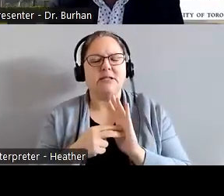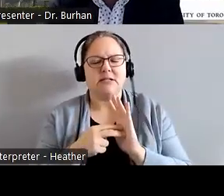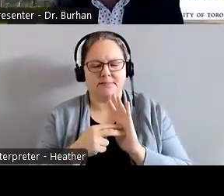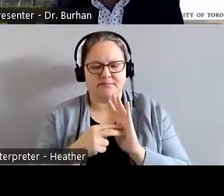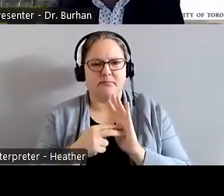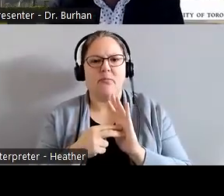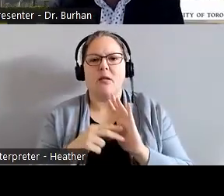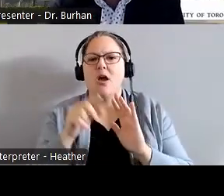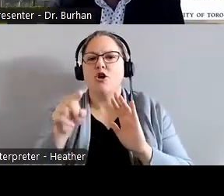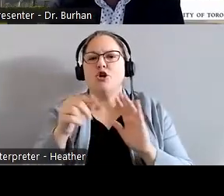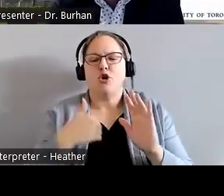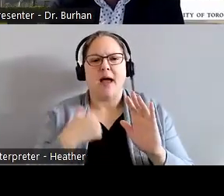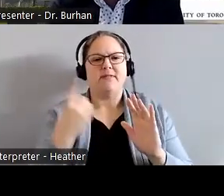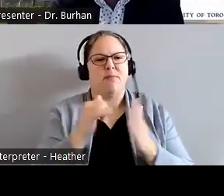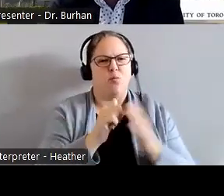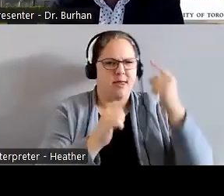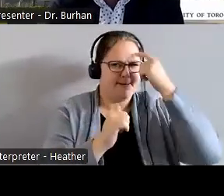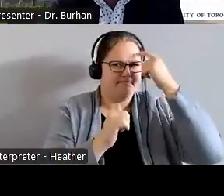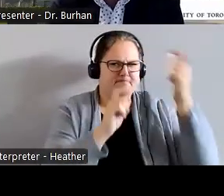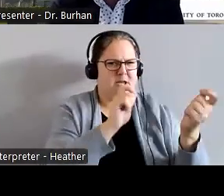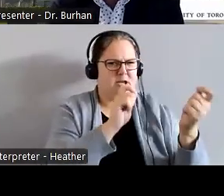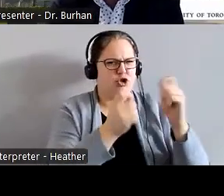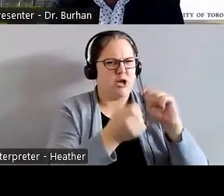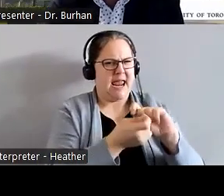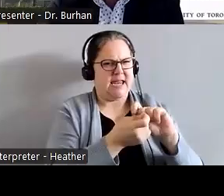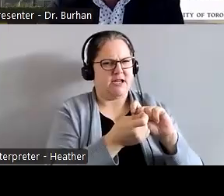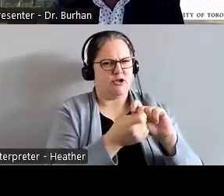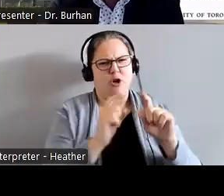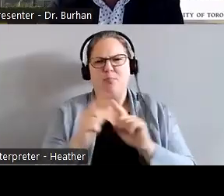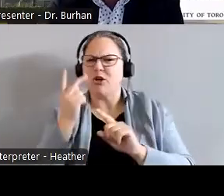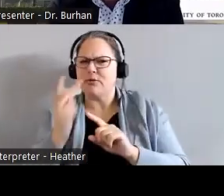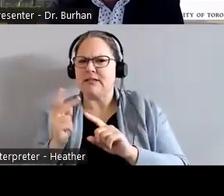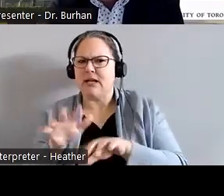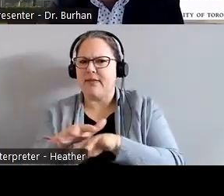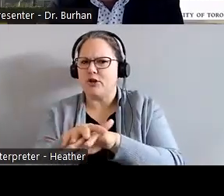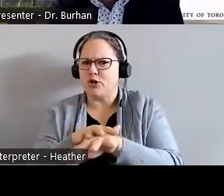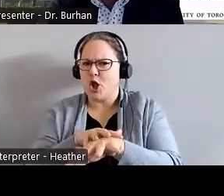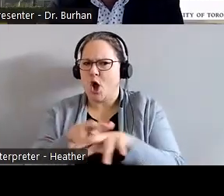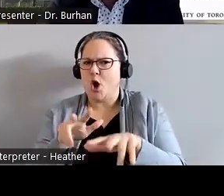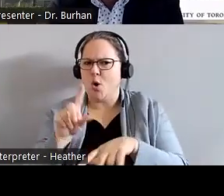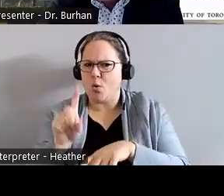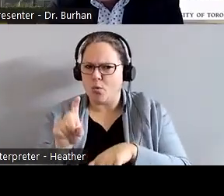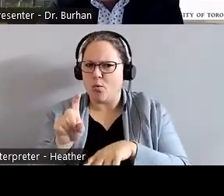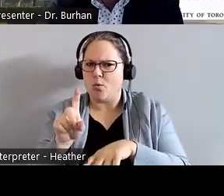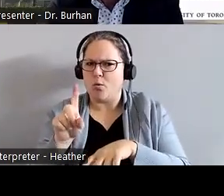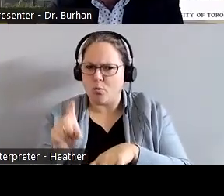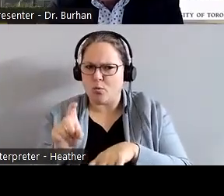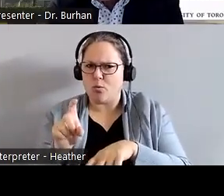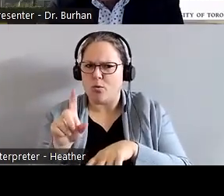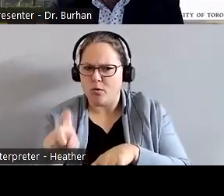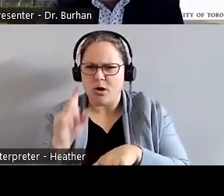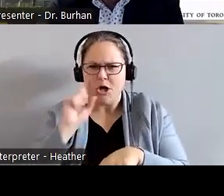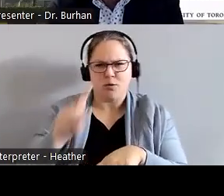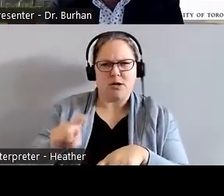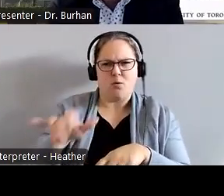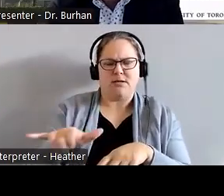maybe subjective cognitive change, but you do identify a slow gait as a marker. So